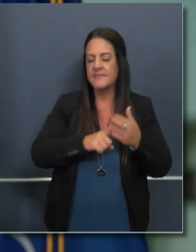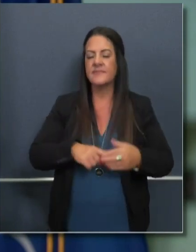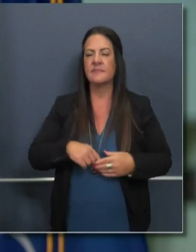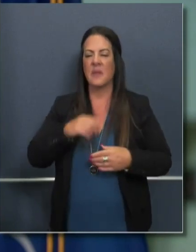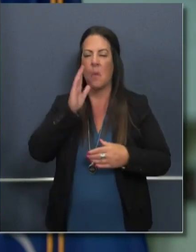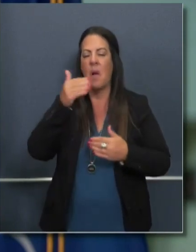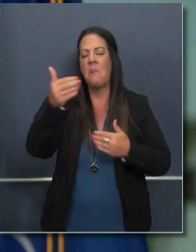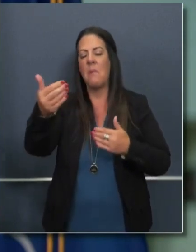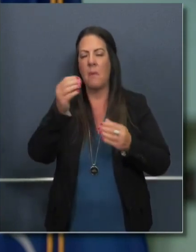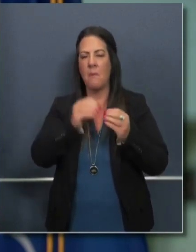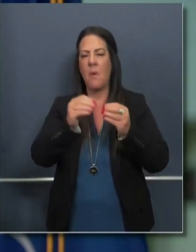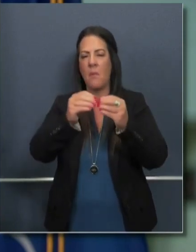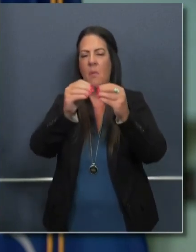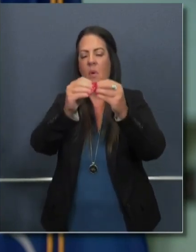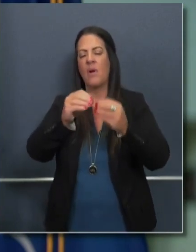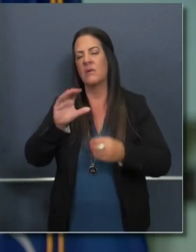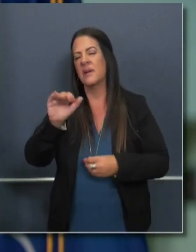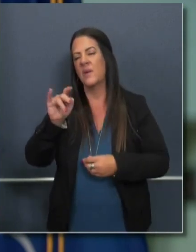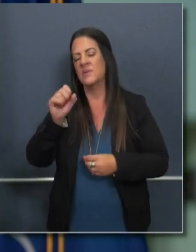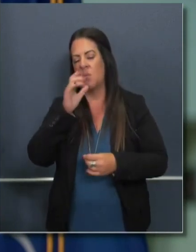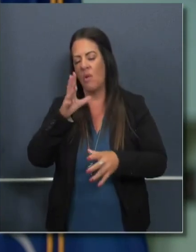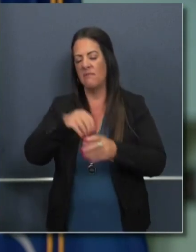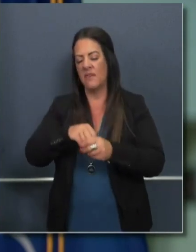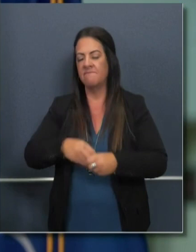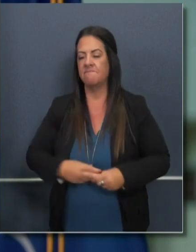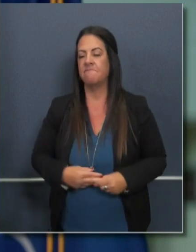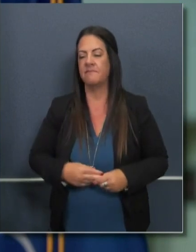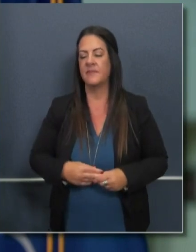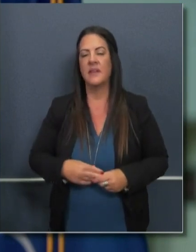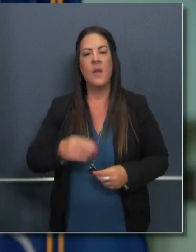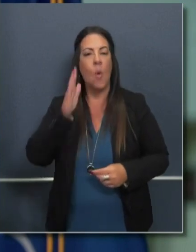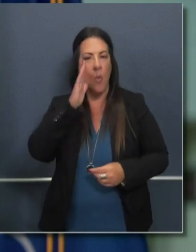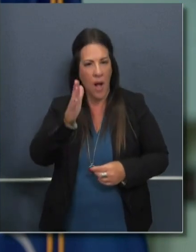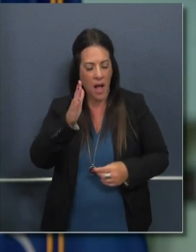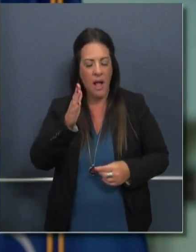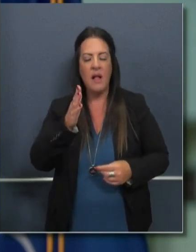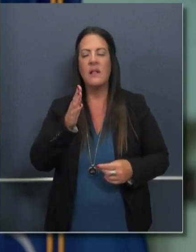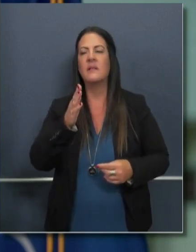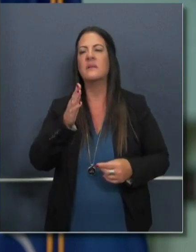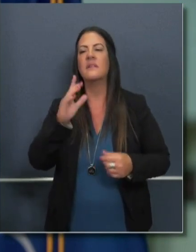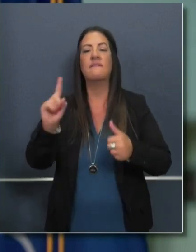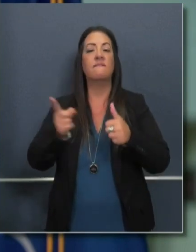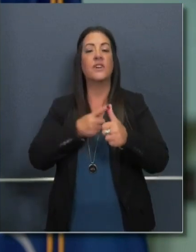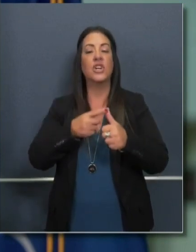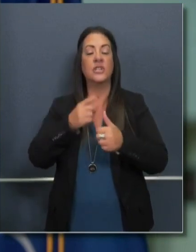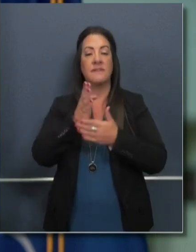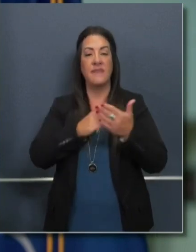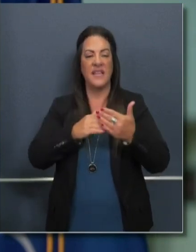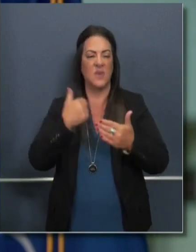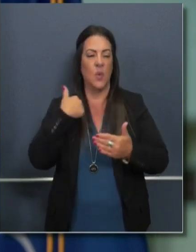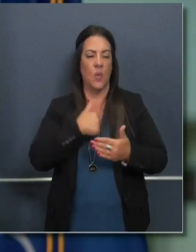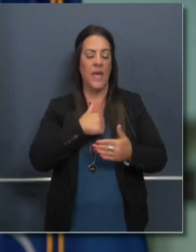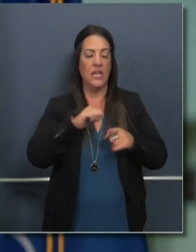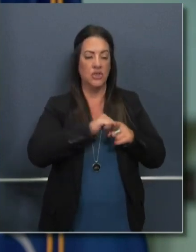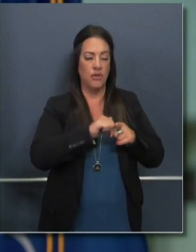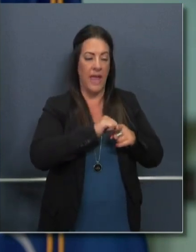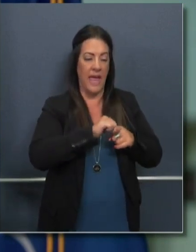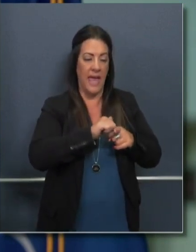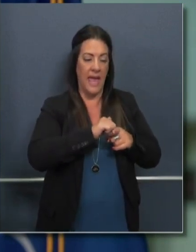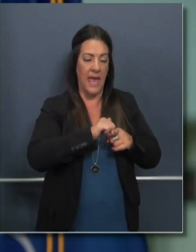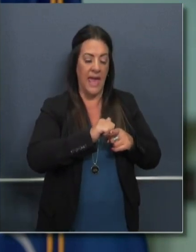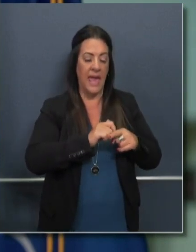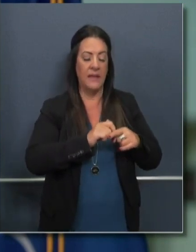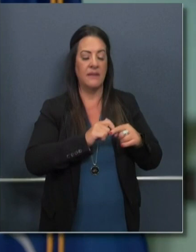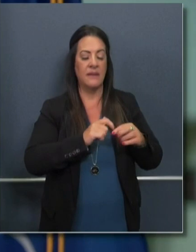coming close or exceeding. We'll see where we are in the next week of reaching our first phase goal of 10,000 as